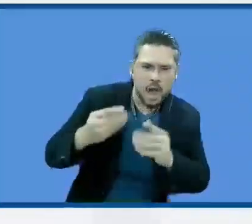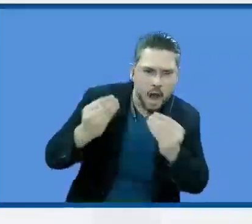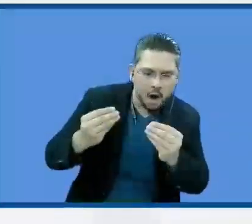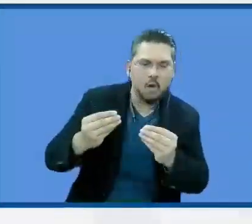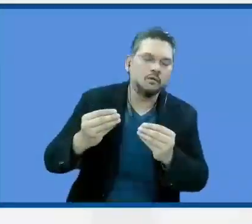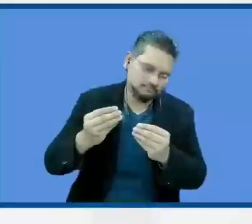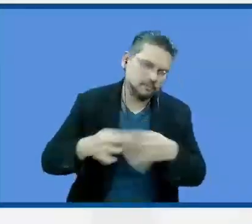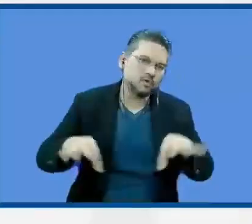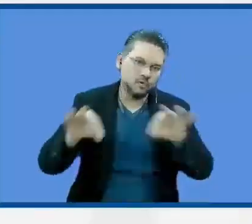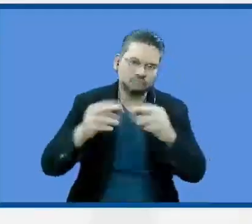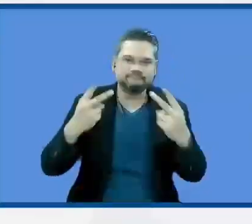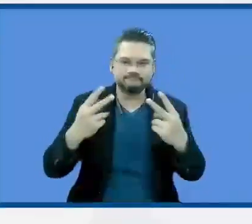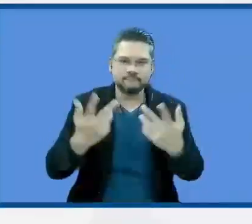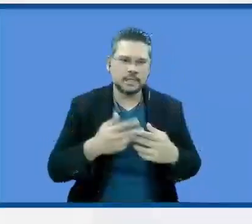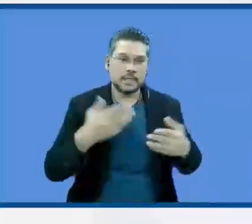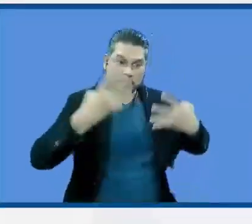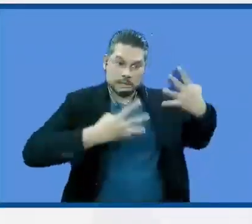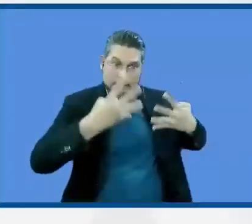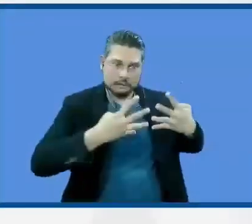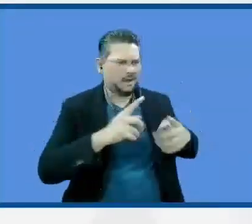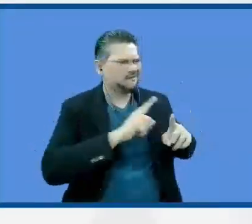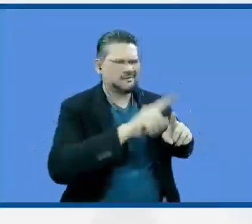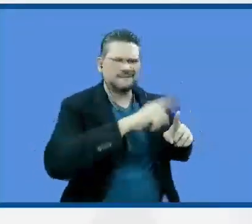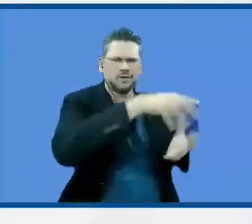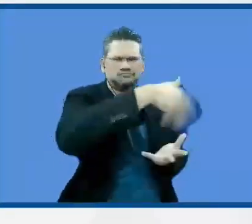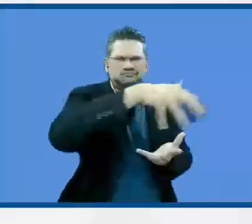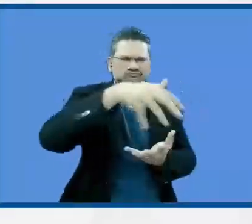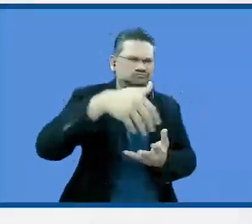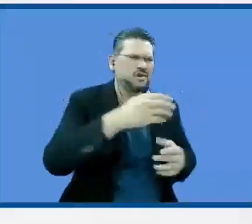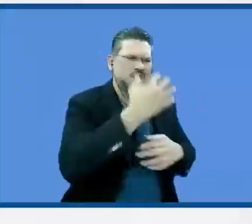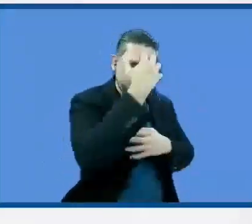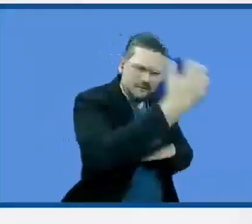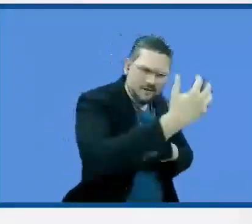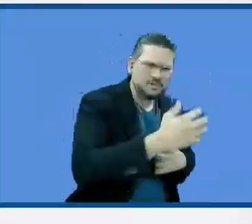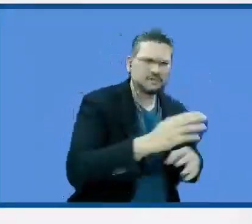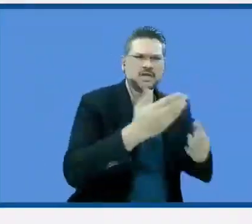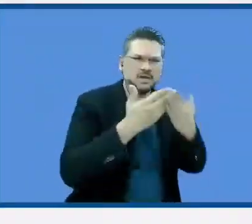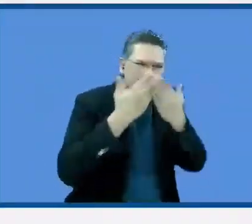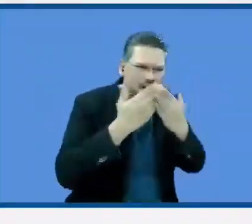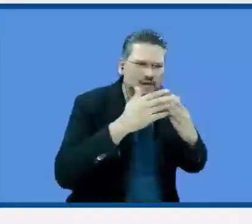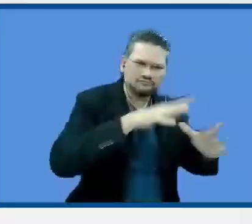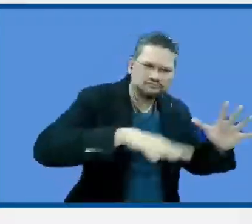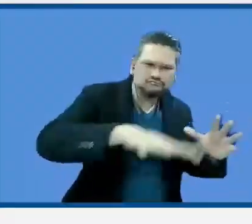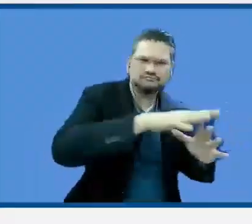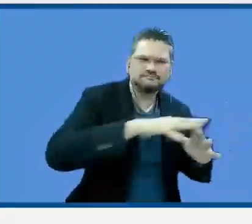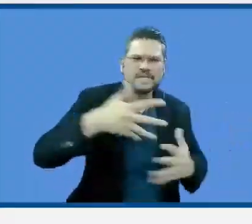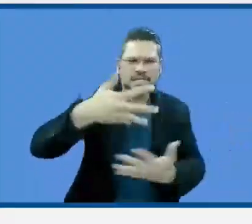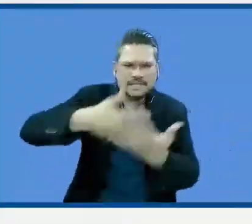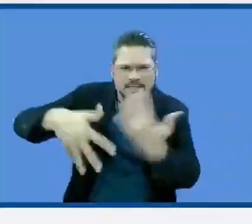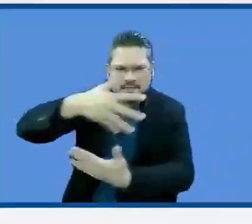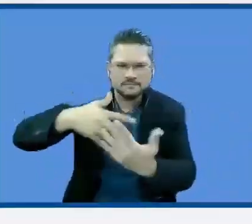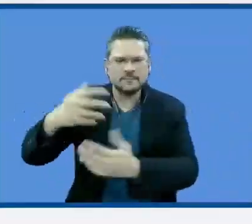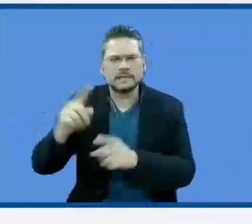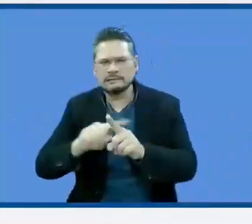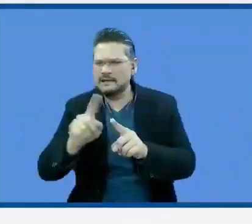sectors: government, academia, industry, civil society. So we need to have mechanisms in place